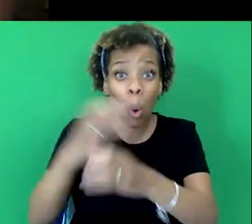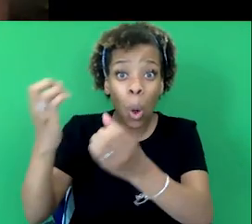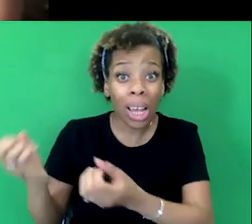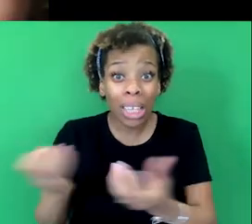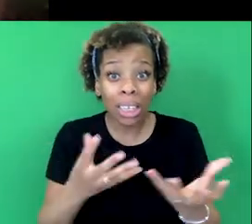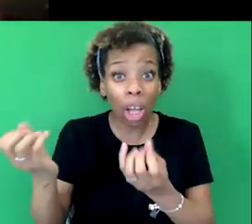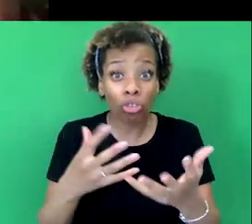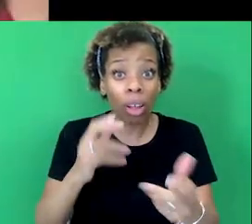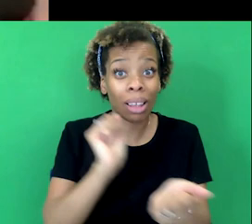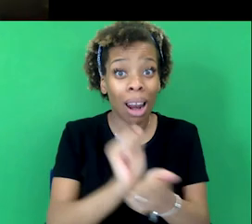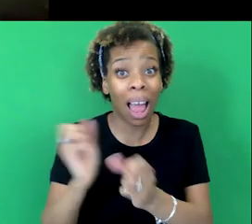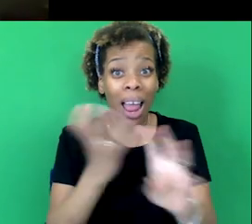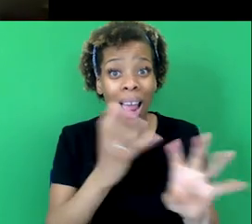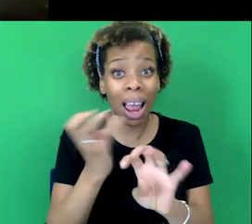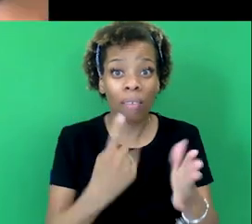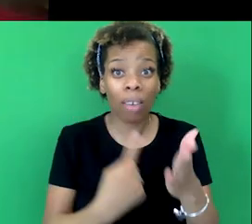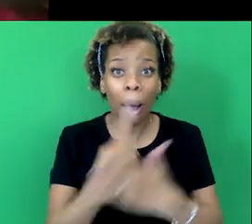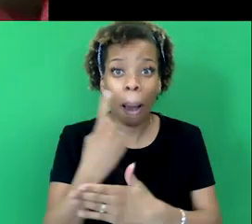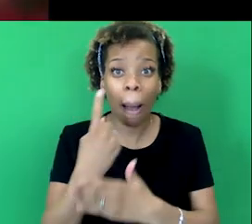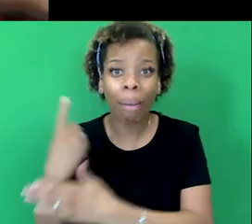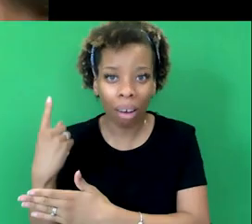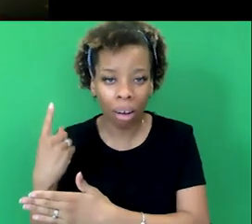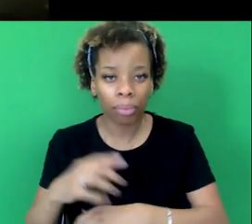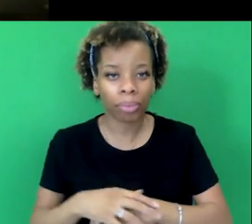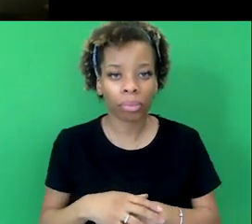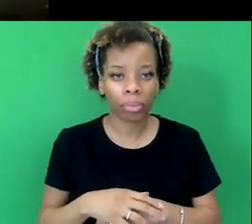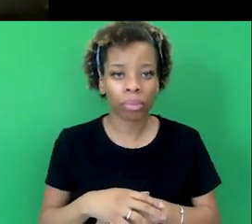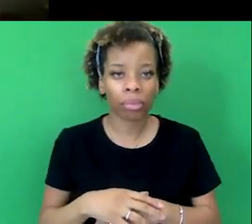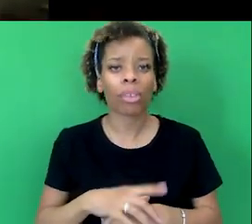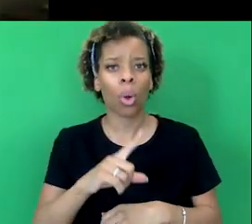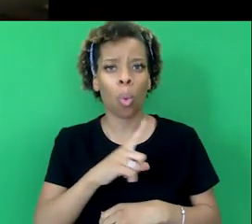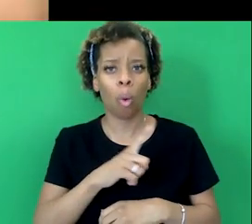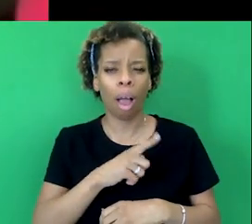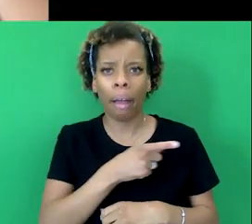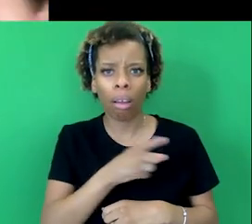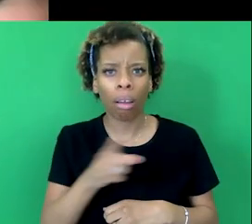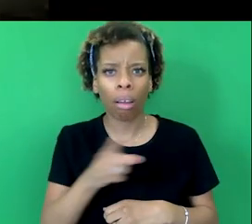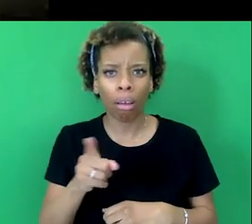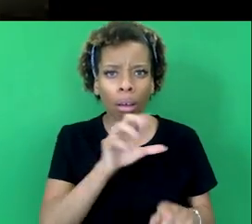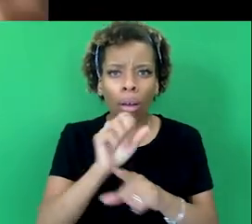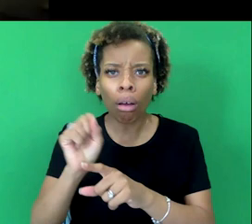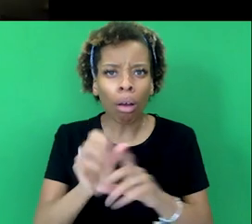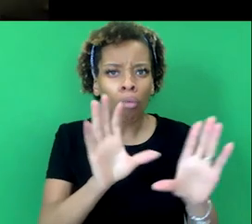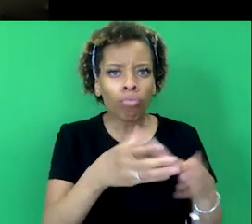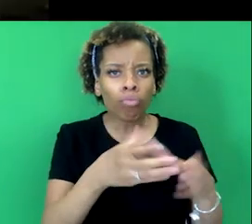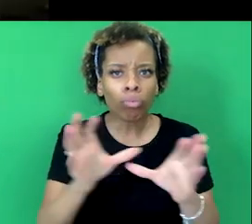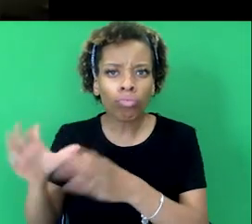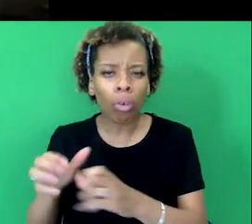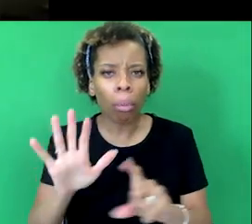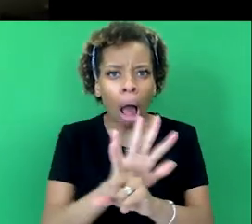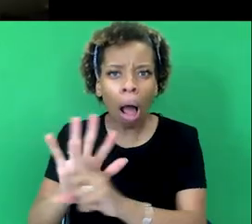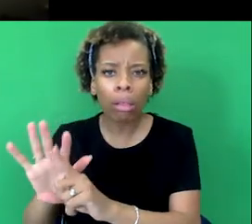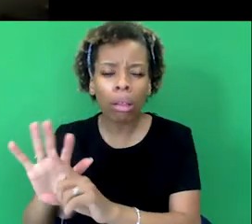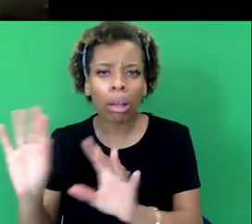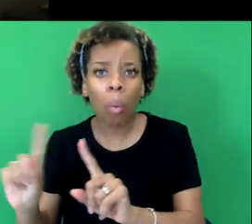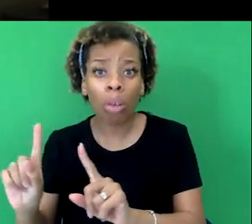codified how you thought about otherness in that way, because it was a commercial thing. It's about how can we make money? How